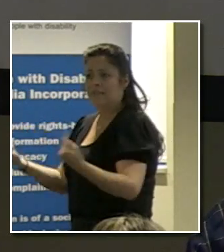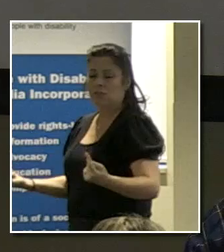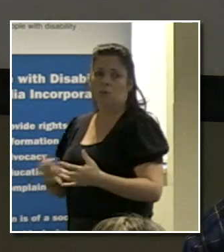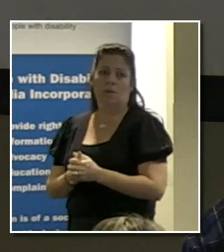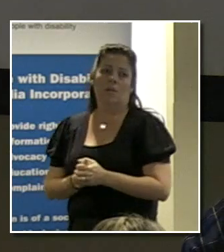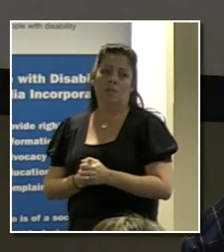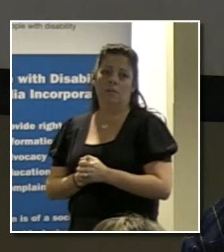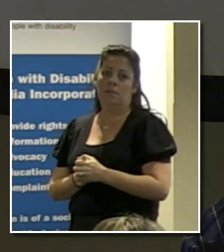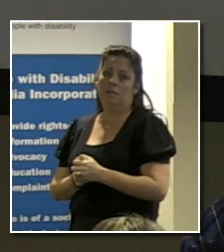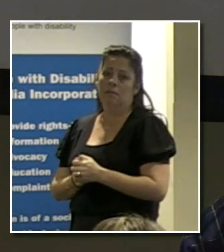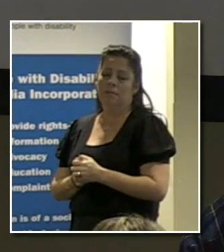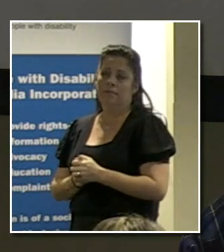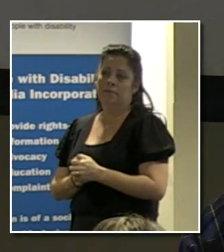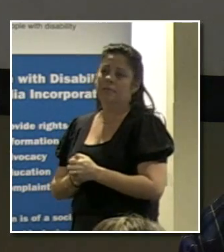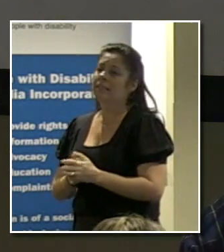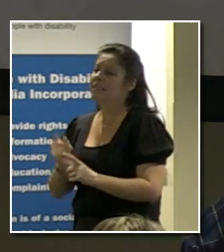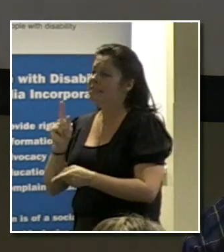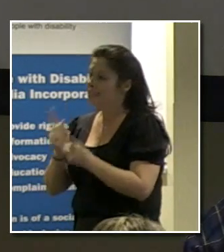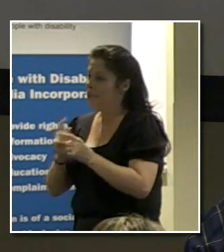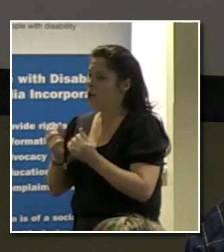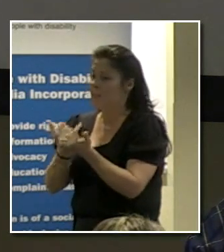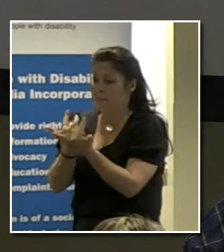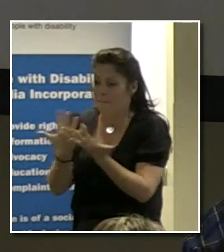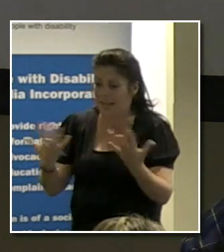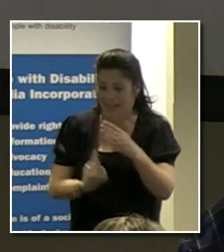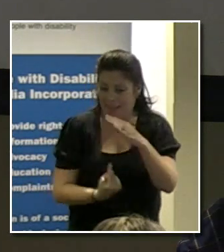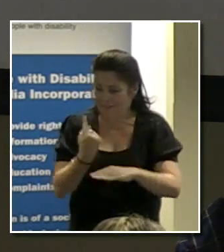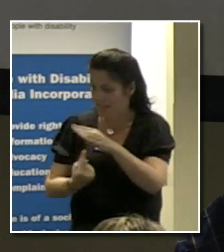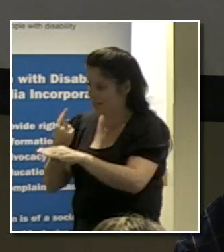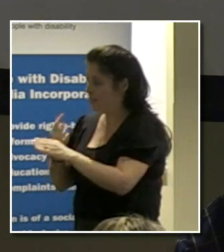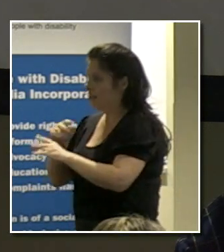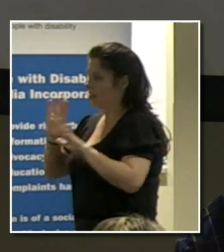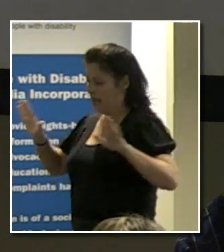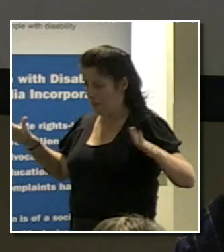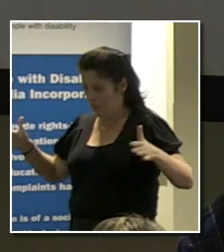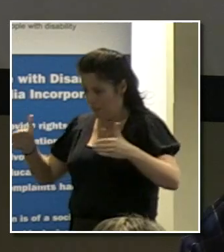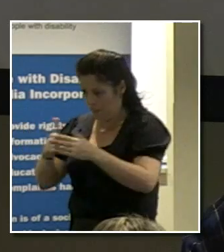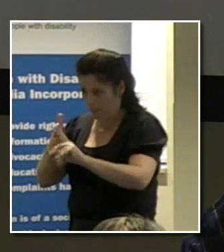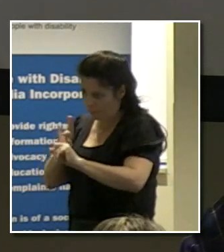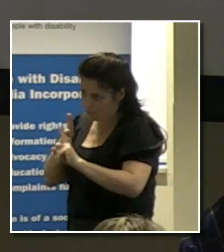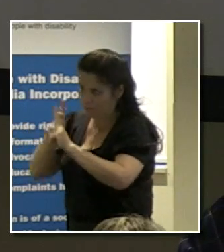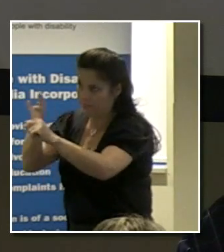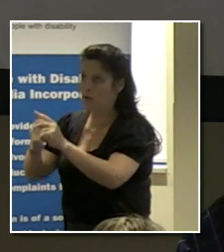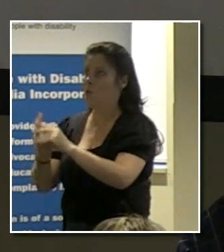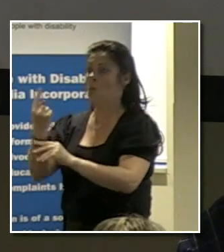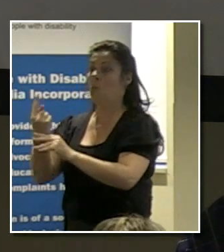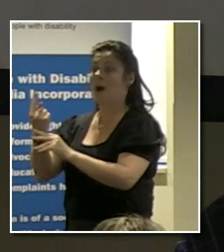conspire to actually push a single issue into the public domain, and we are judged on how well we respond.